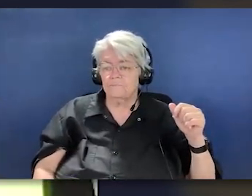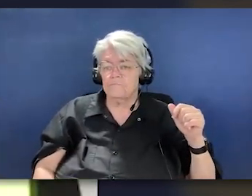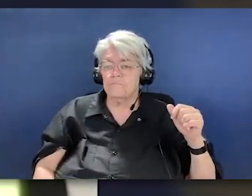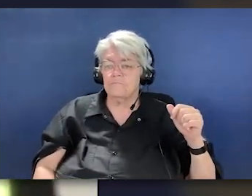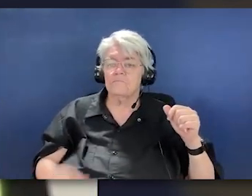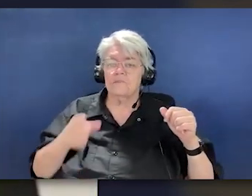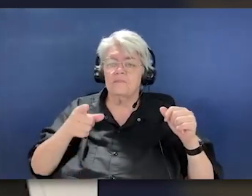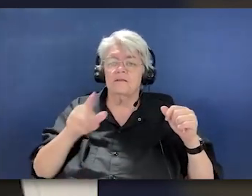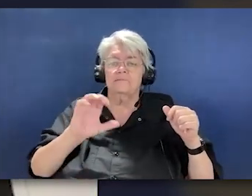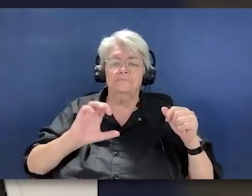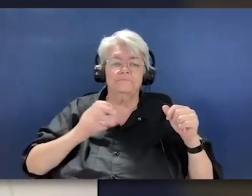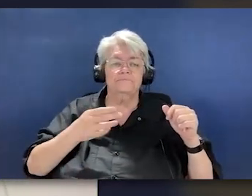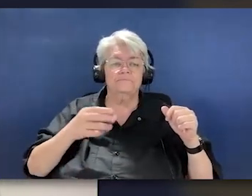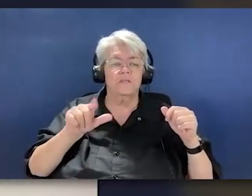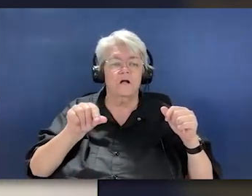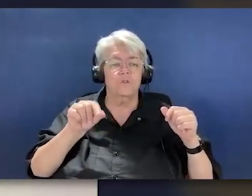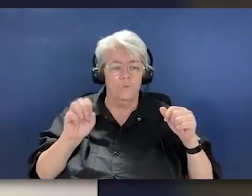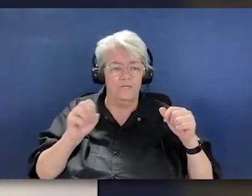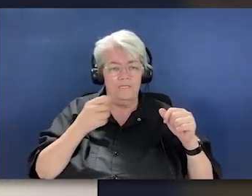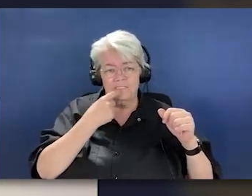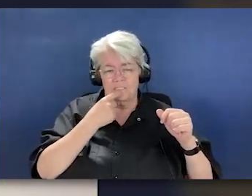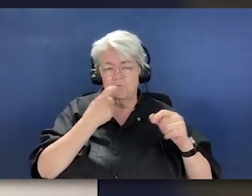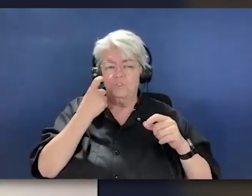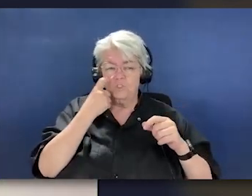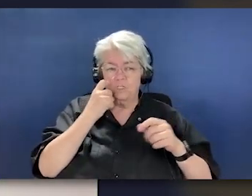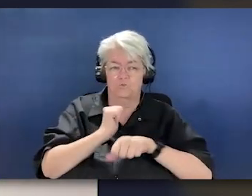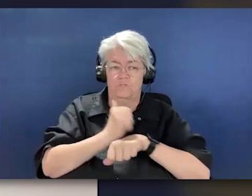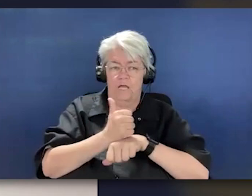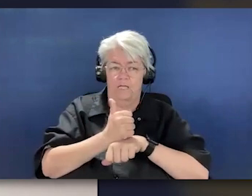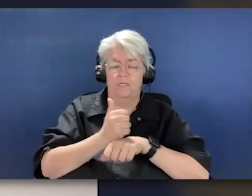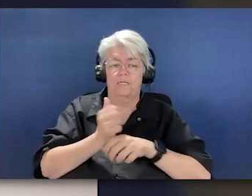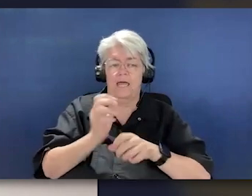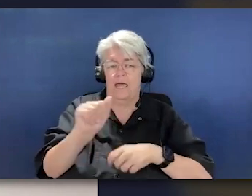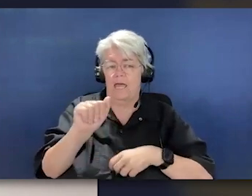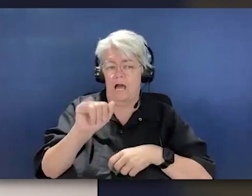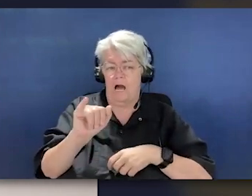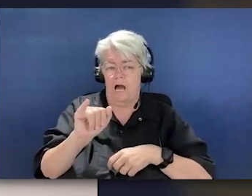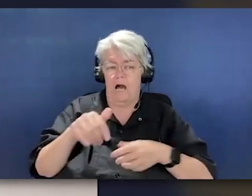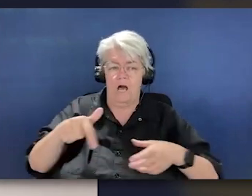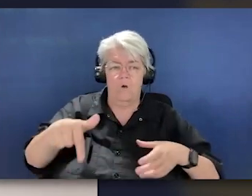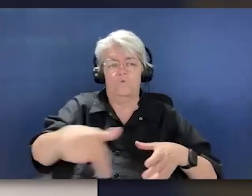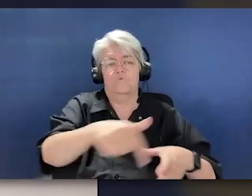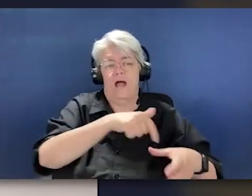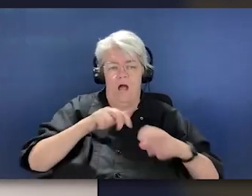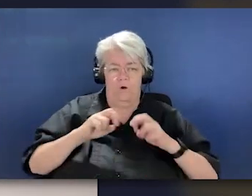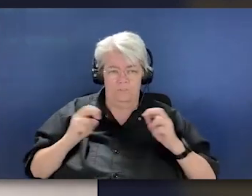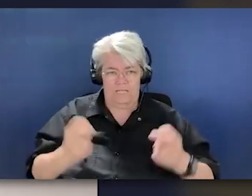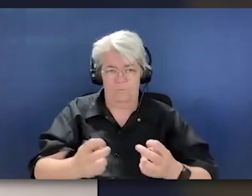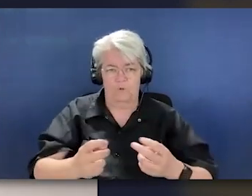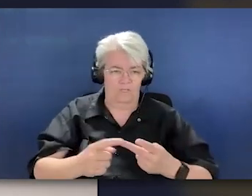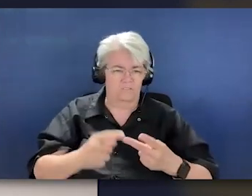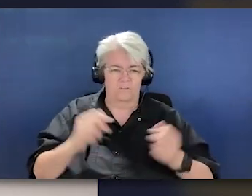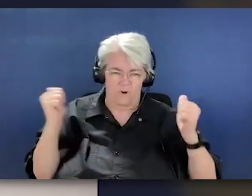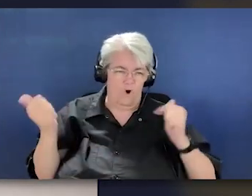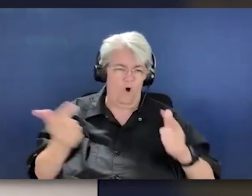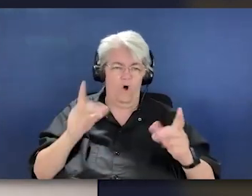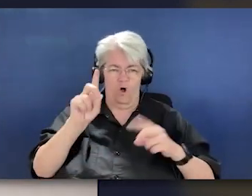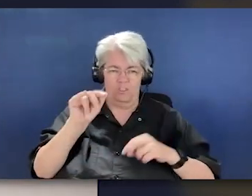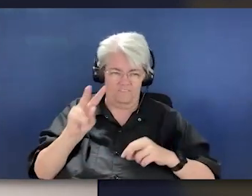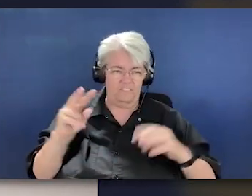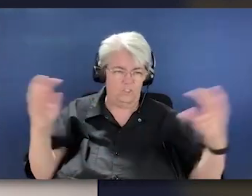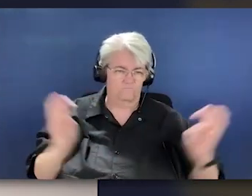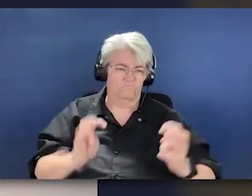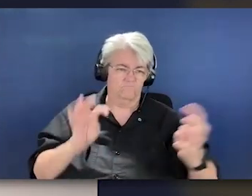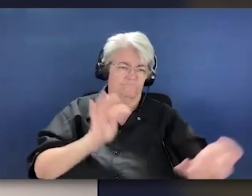So we've just established an AI roundtable, which is cross-divisional. So it has representation from every university division.